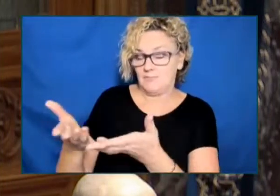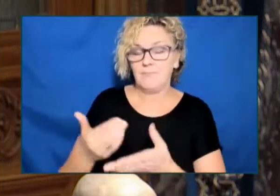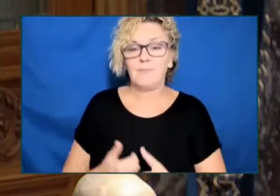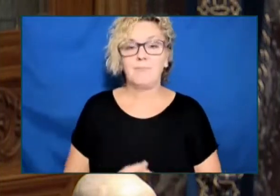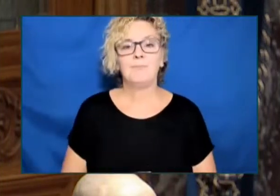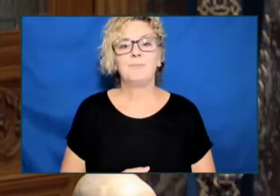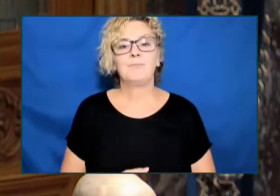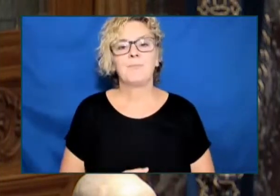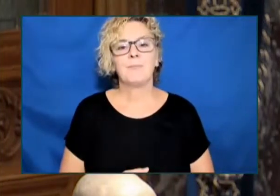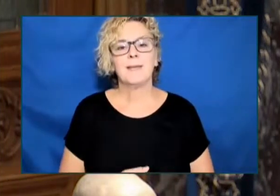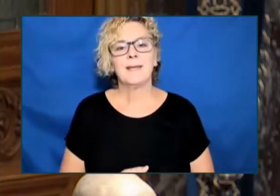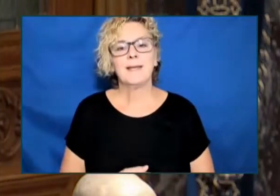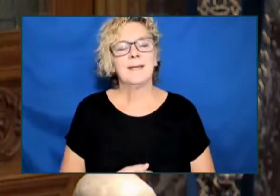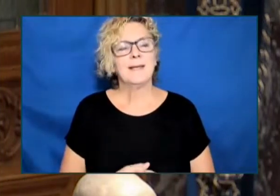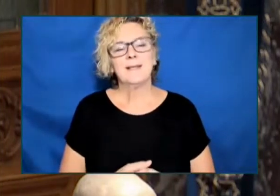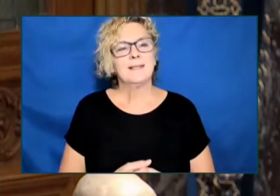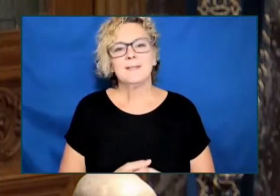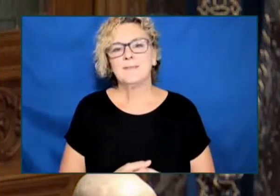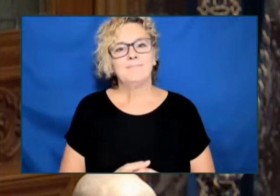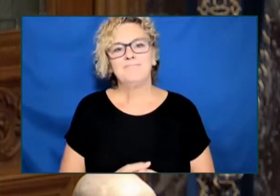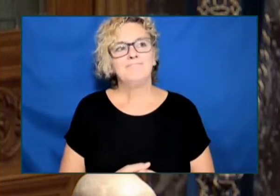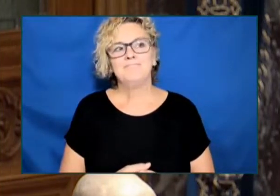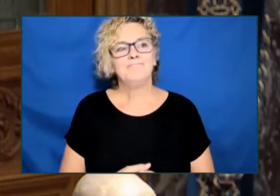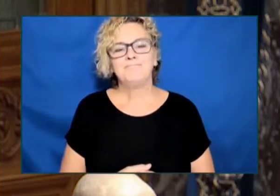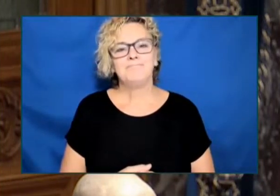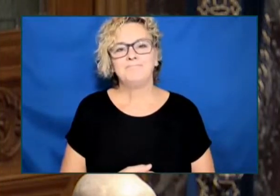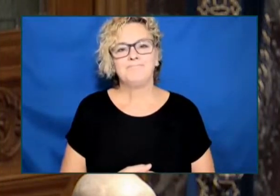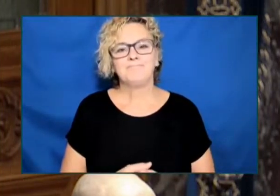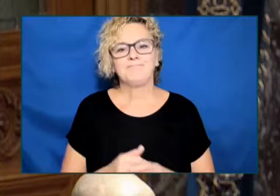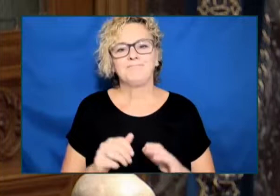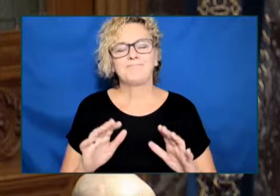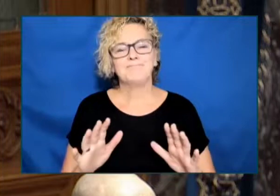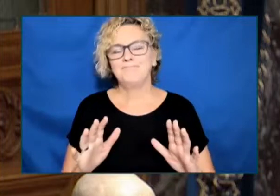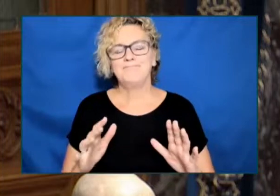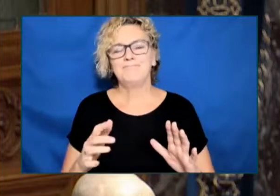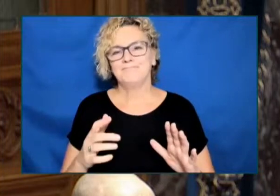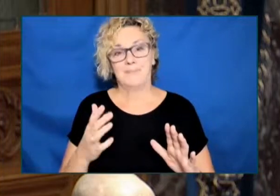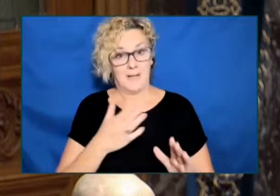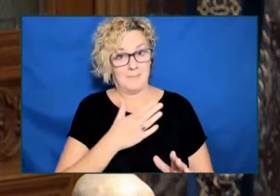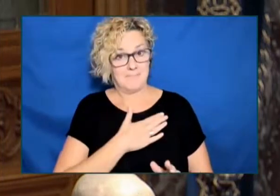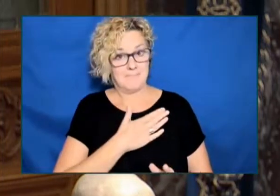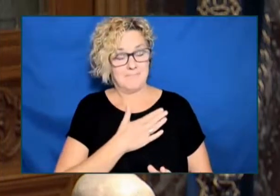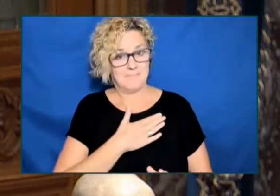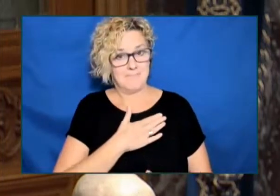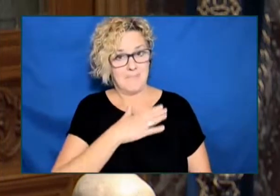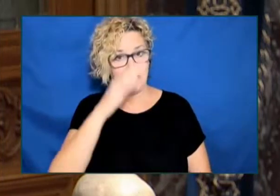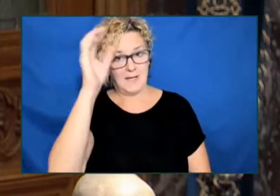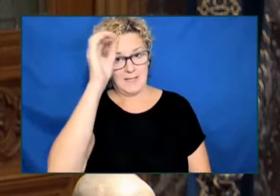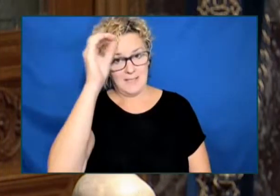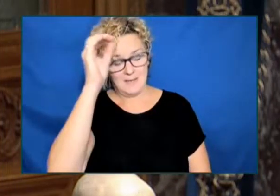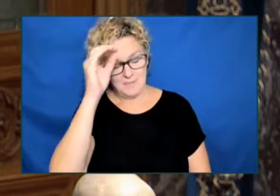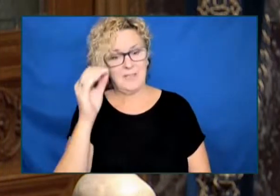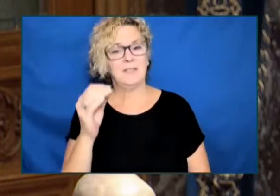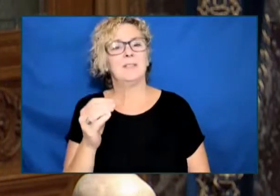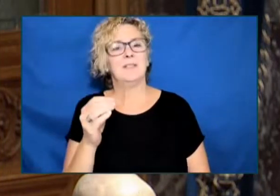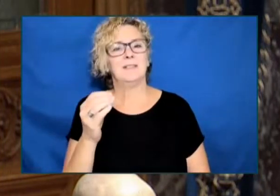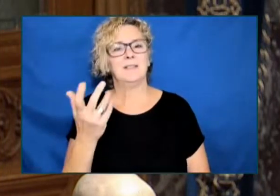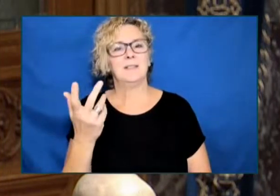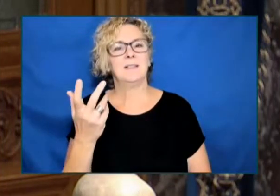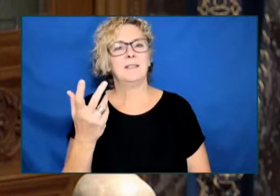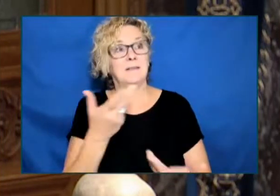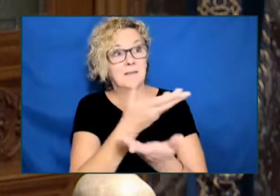I think it would just be so much easier for the public and the rest of us if we could get direct and